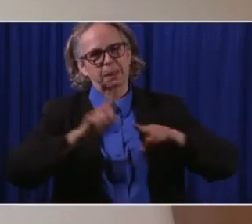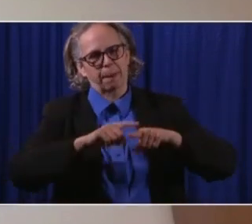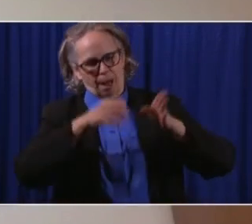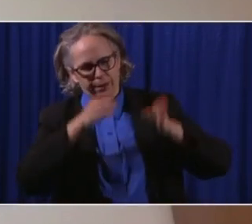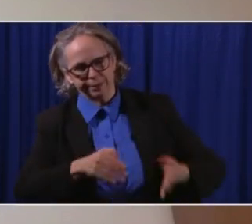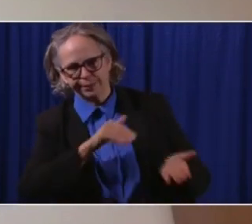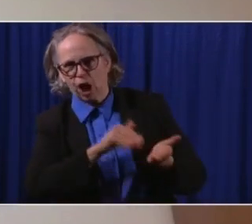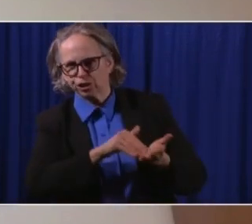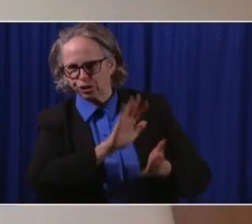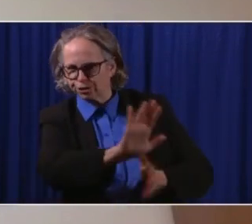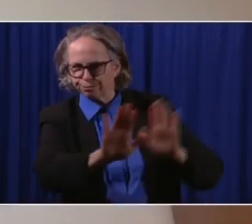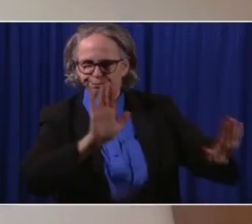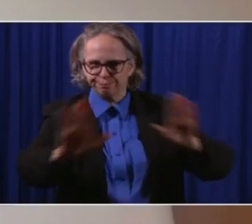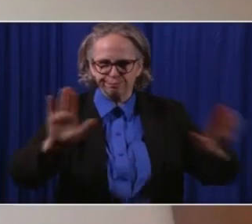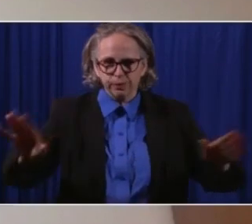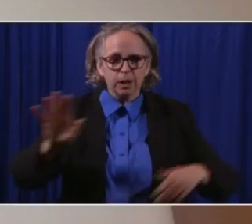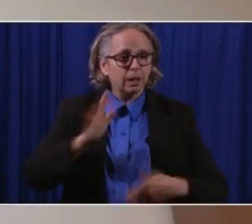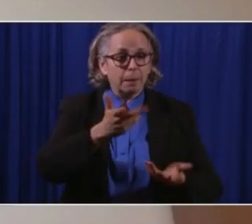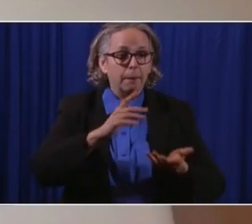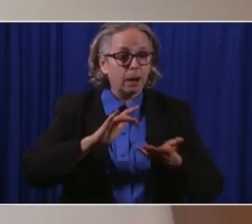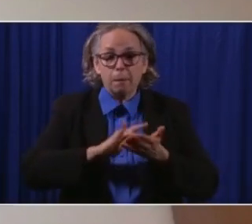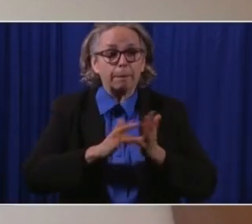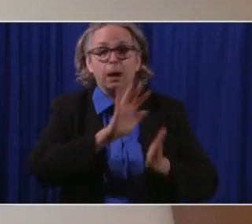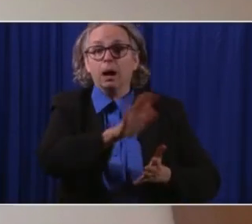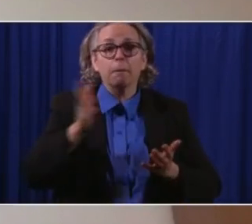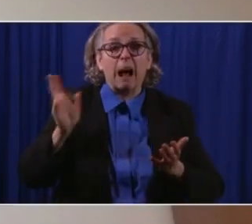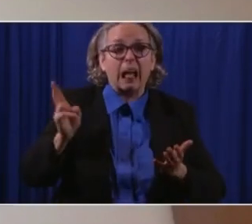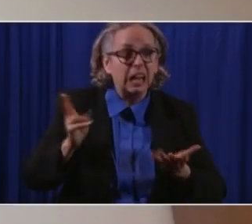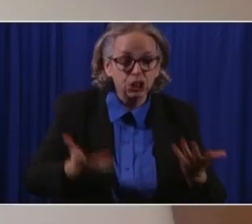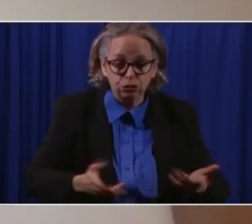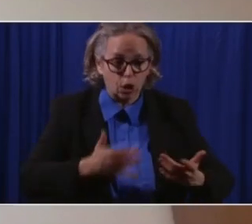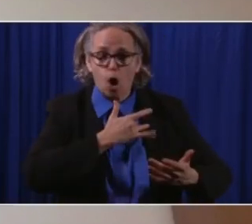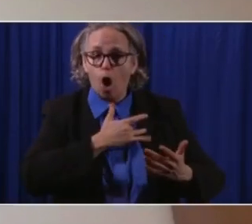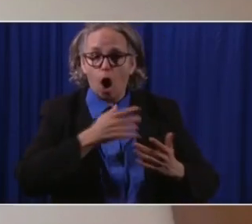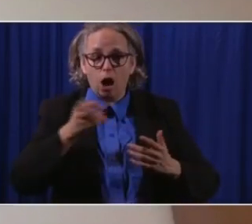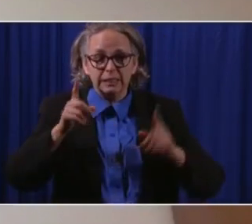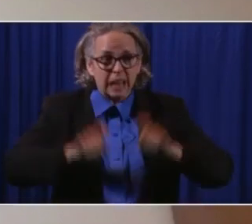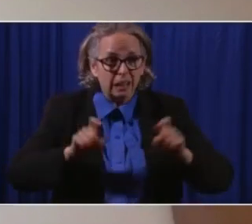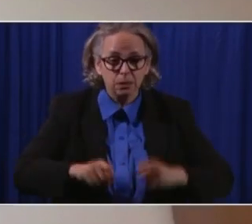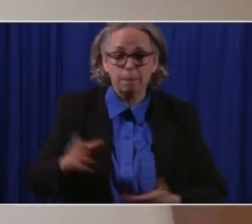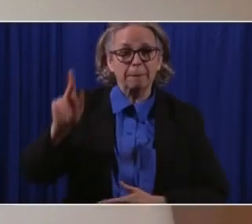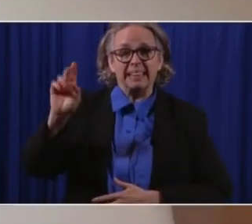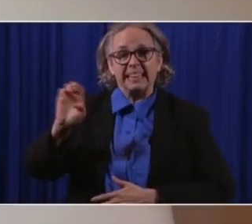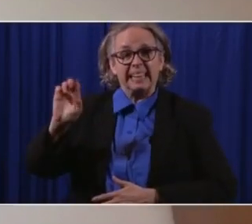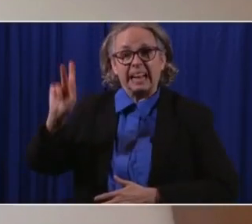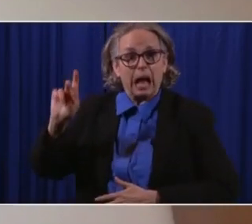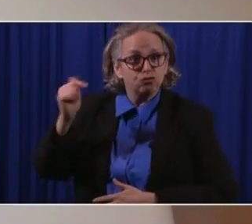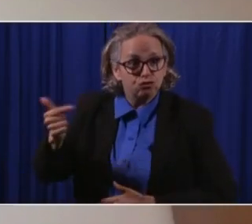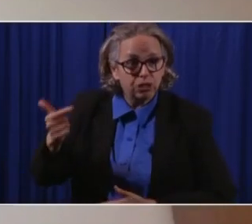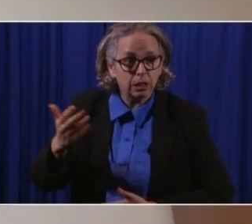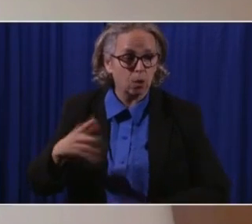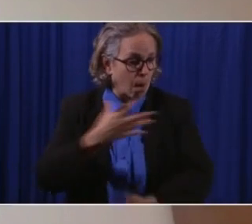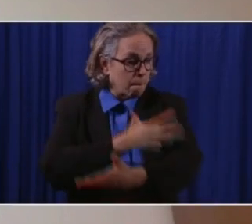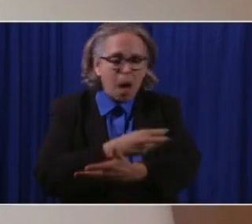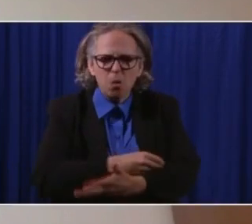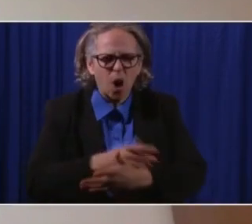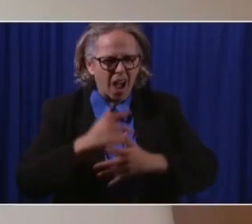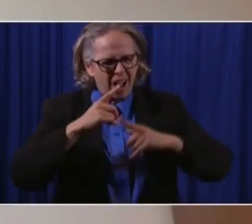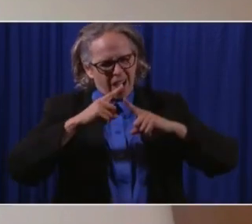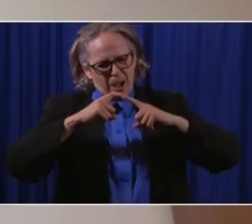an exam, but other cardiac testing, EKGs, echocardiograms, you know, lab work, other specialized